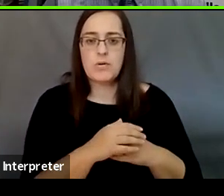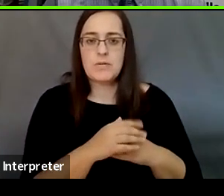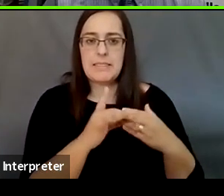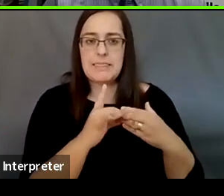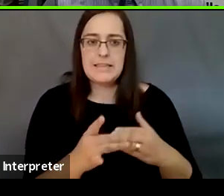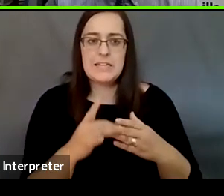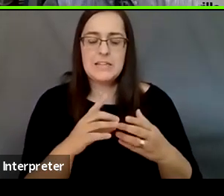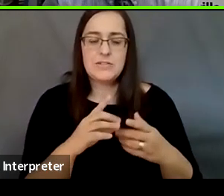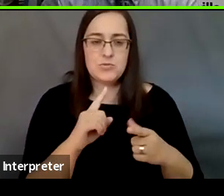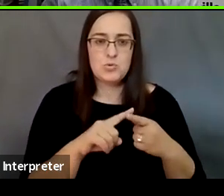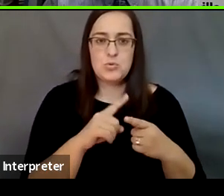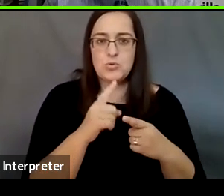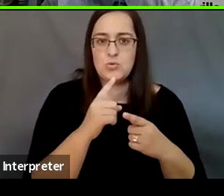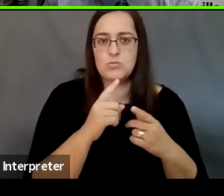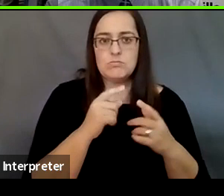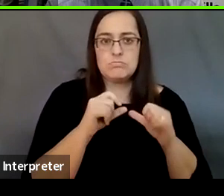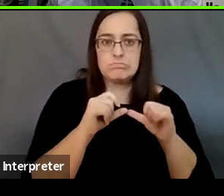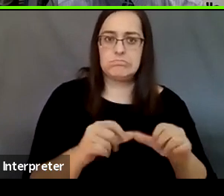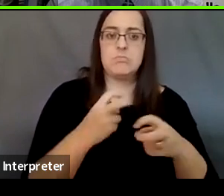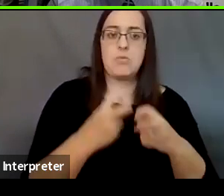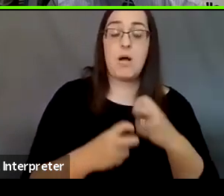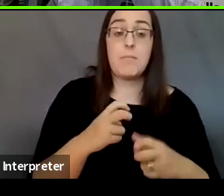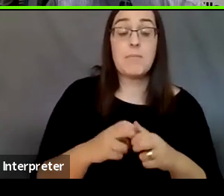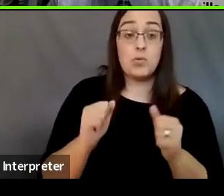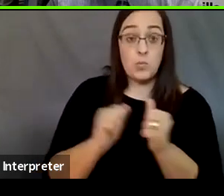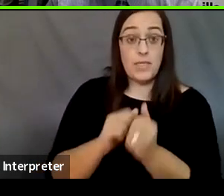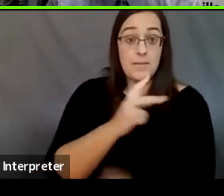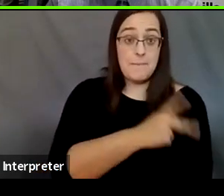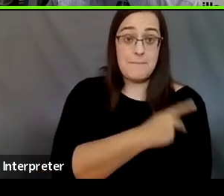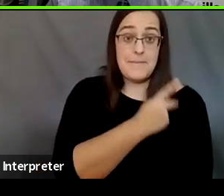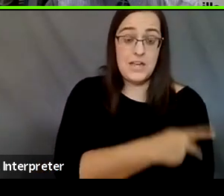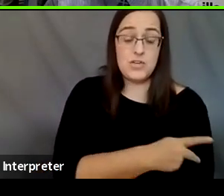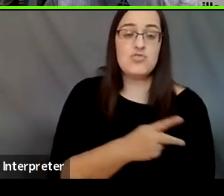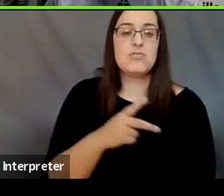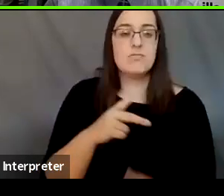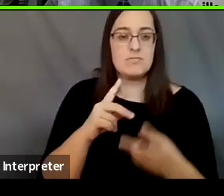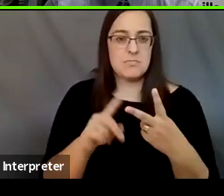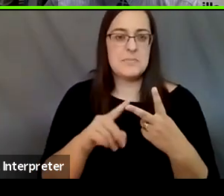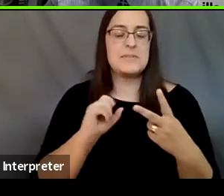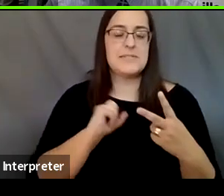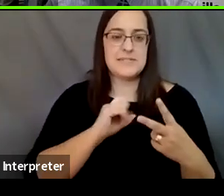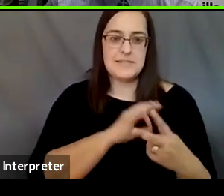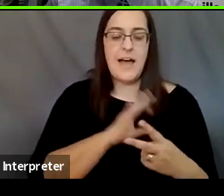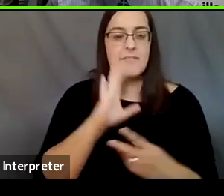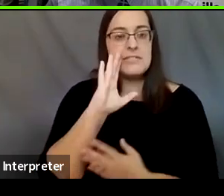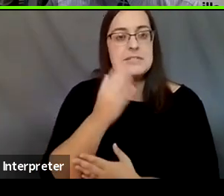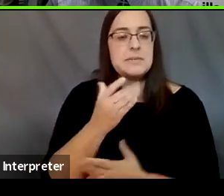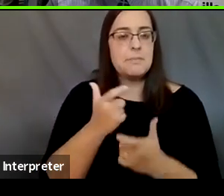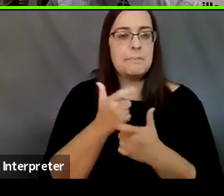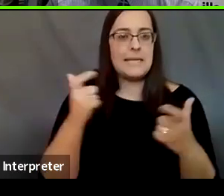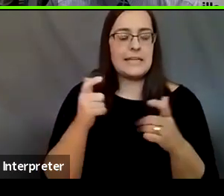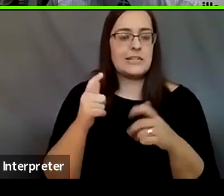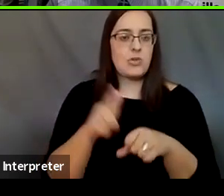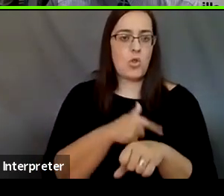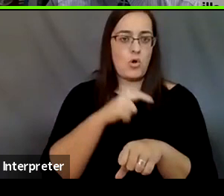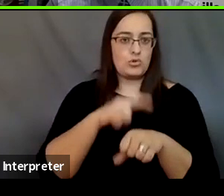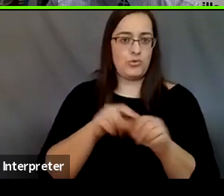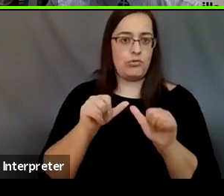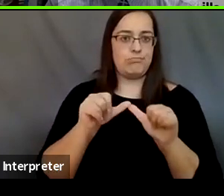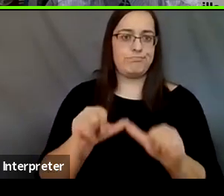Man, I can answer real quick. In terms of the patients I've talked to, and particularly the number of our staff, I think the biggest thing is